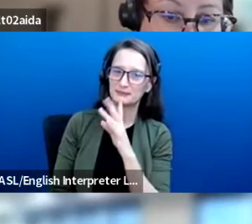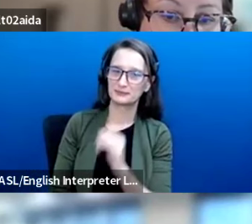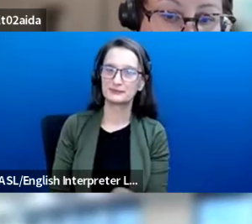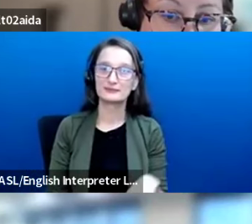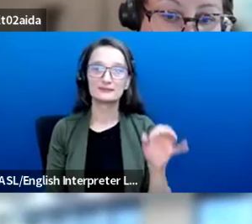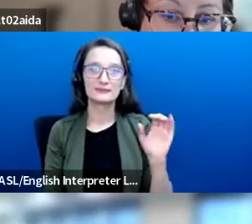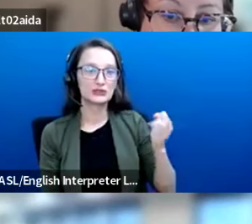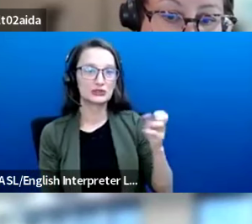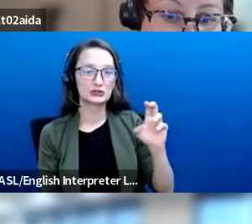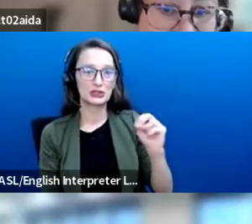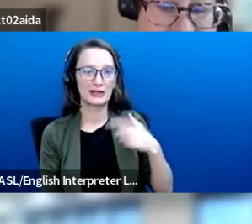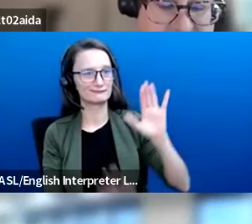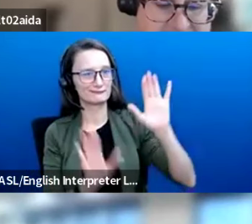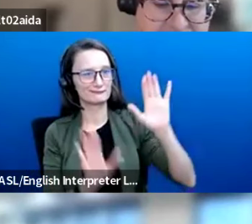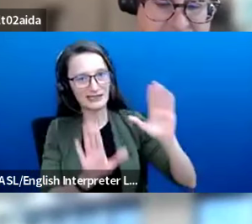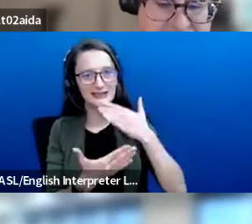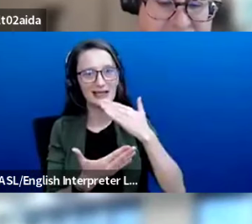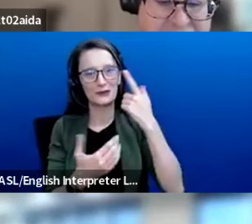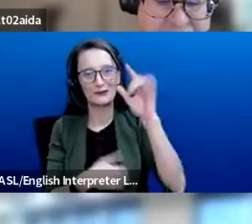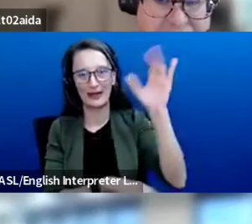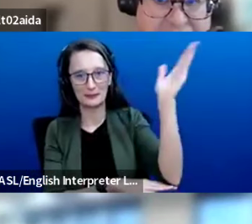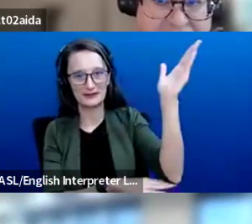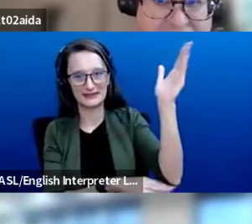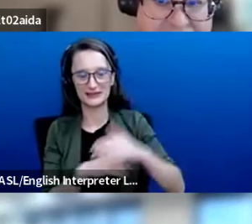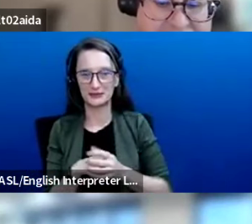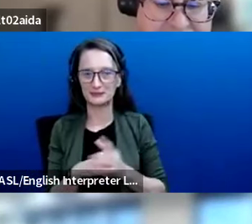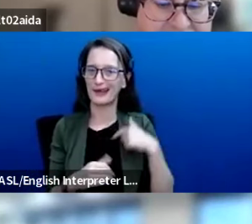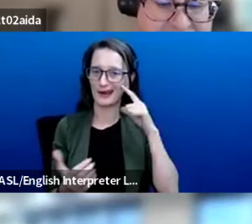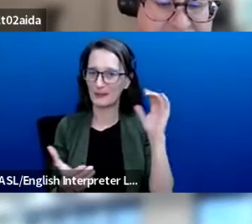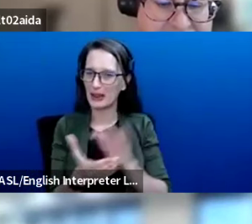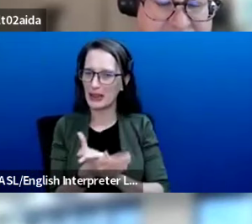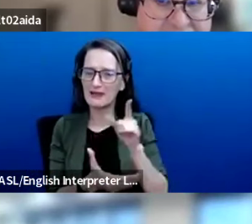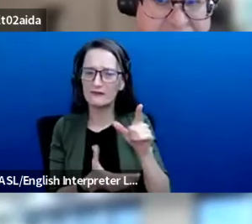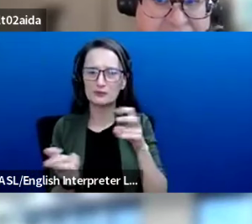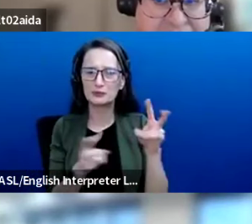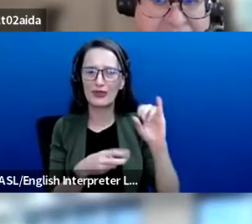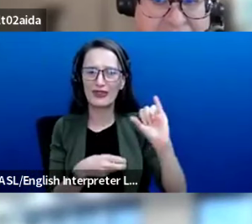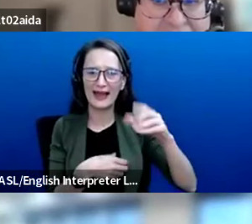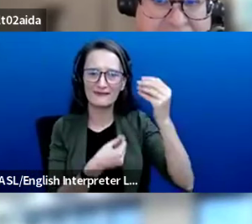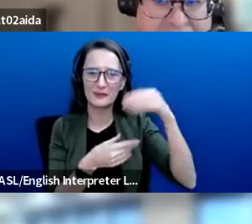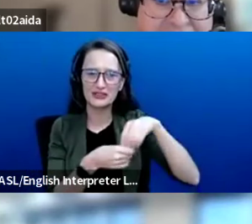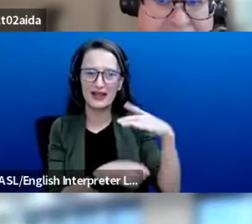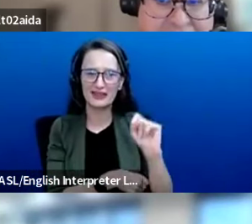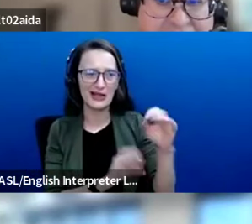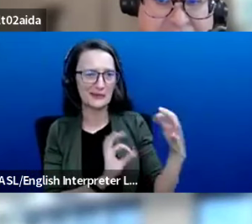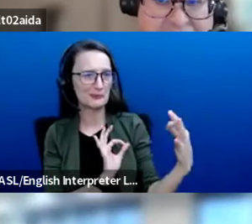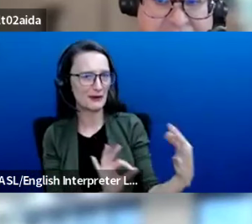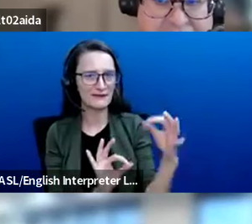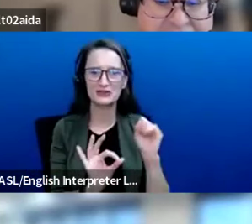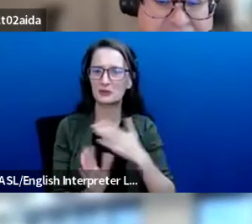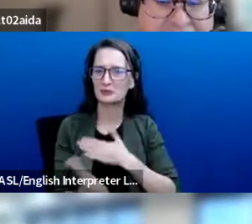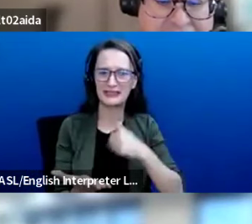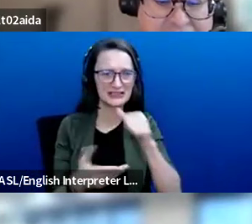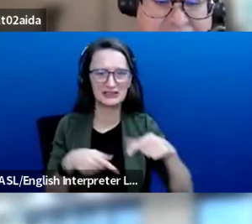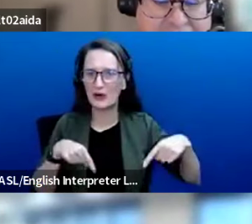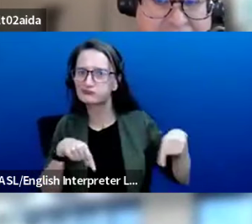Excellent. Thank you very much for that presentation. And I believe you put the information in the chat perfect for folks. So please don't hesitate to reach